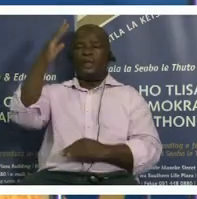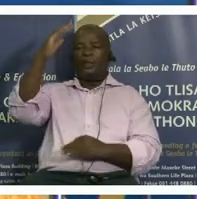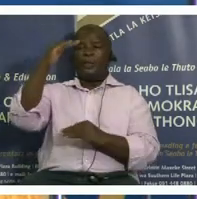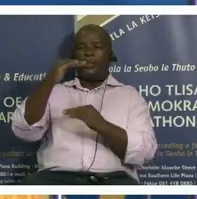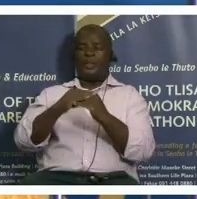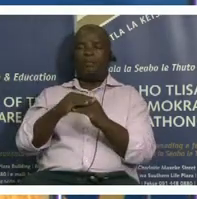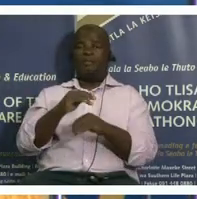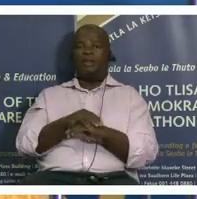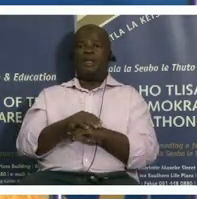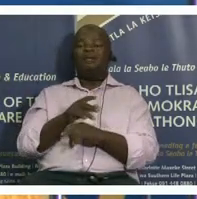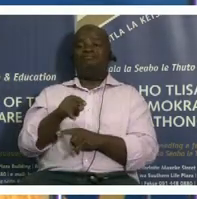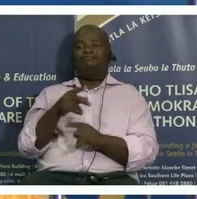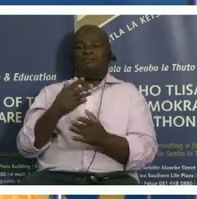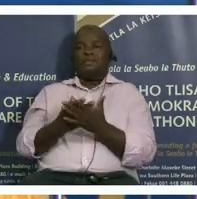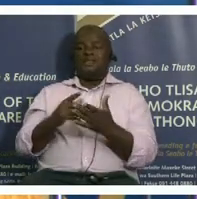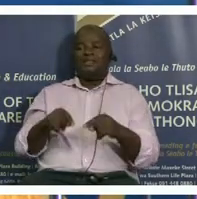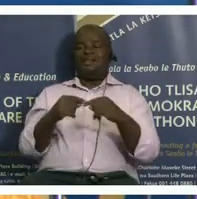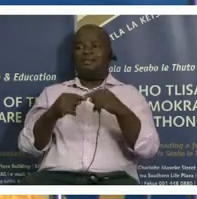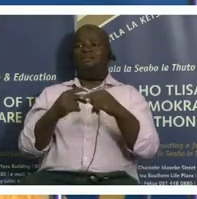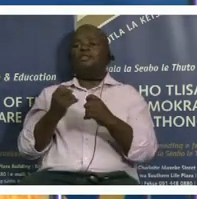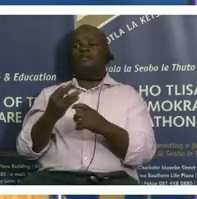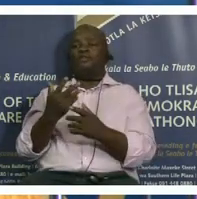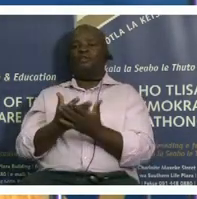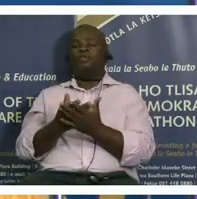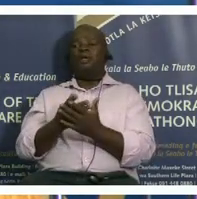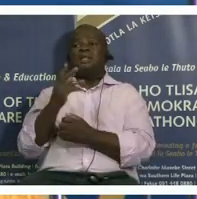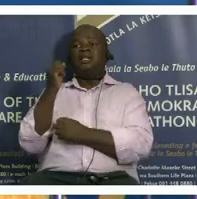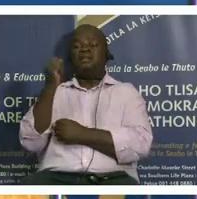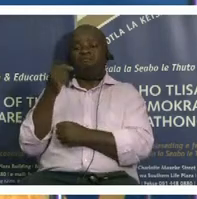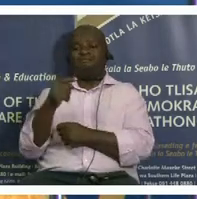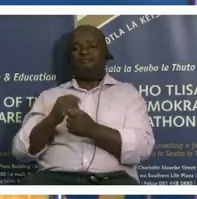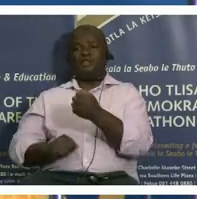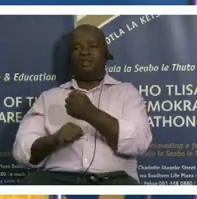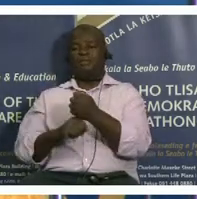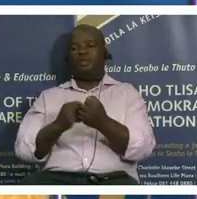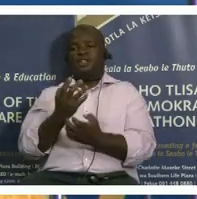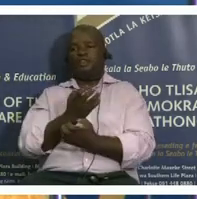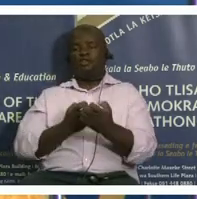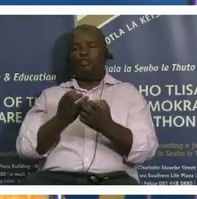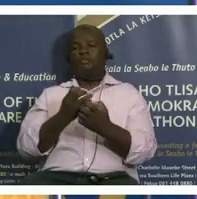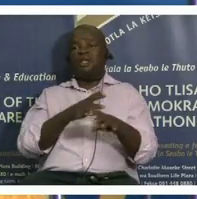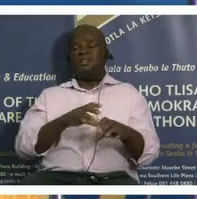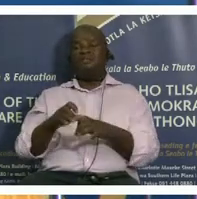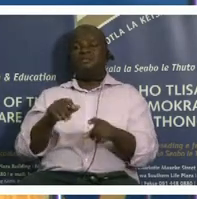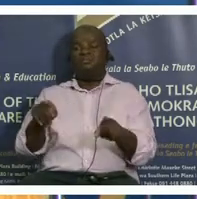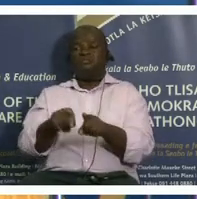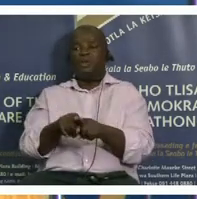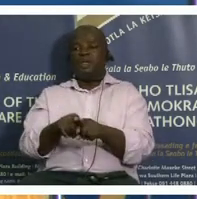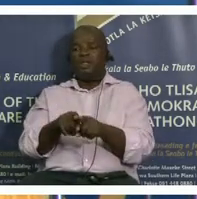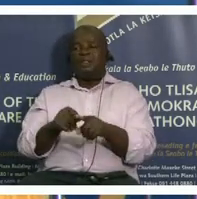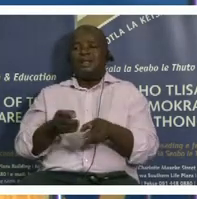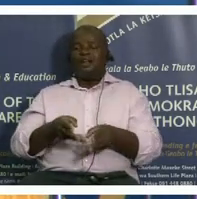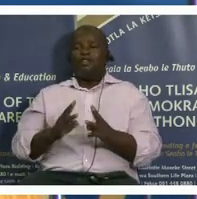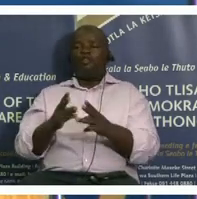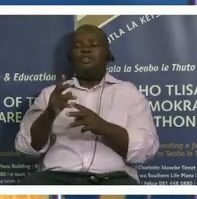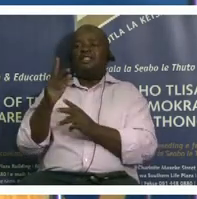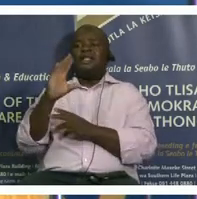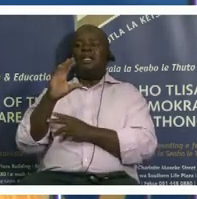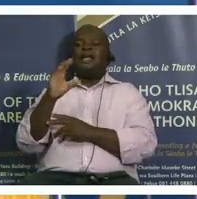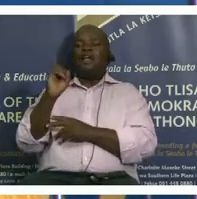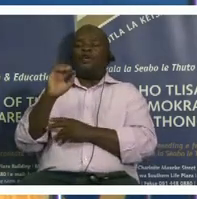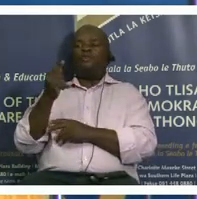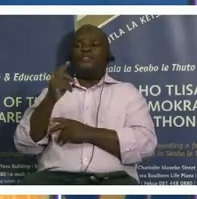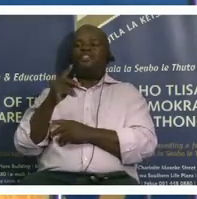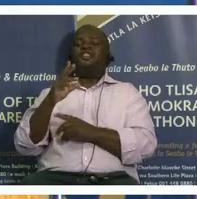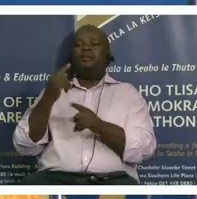the backbone of logistic industry and support economic activity, such as the roads in the Ficksburg and Botterville